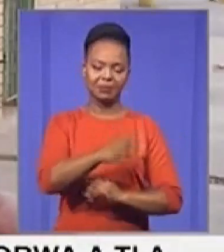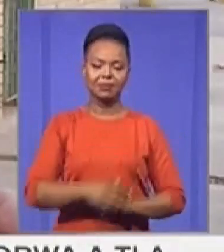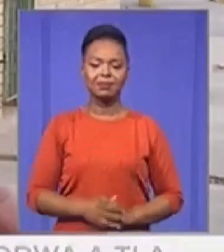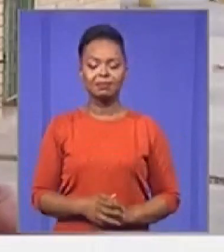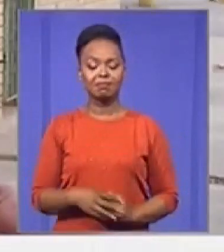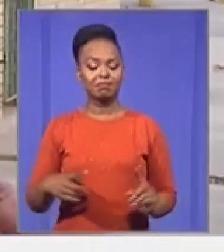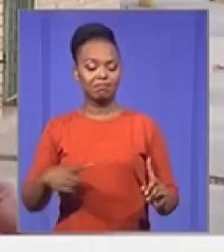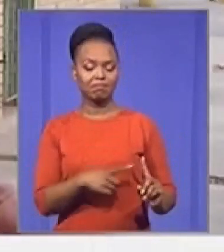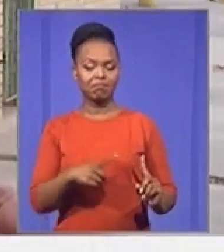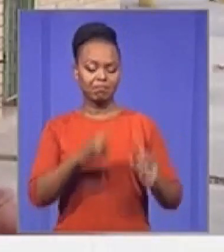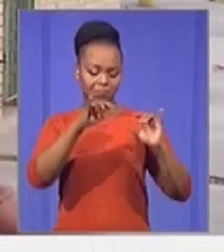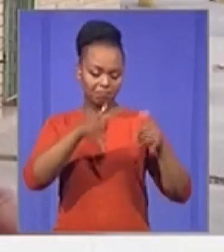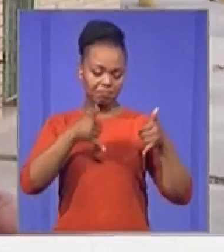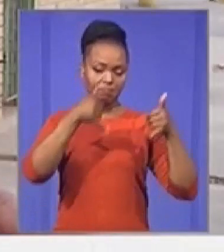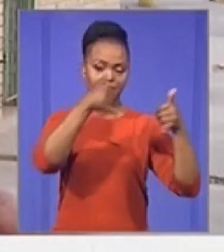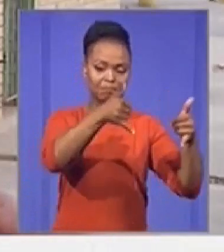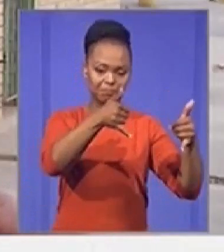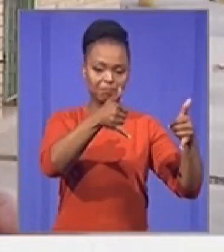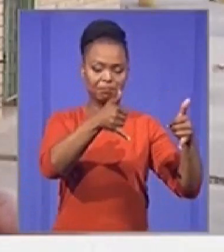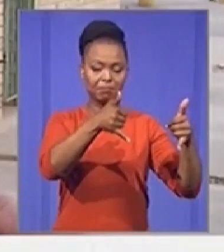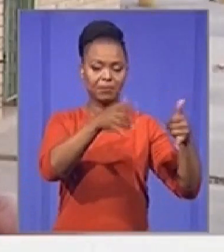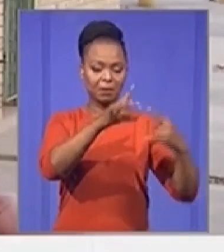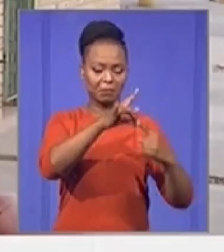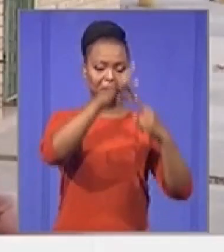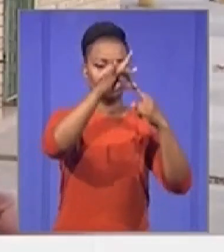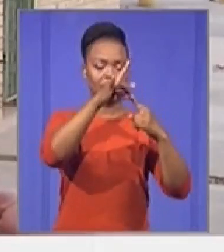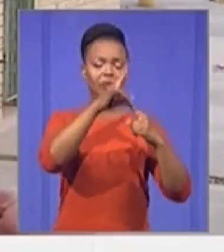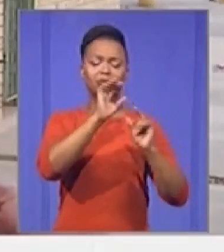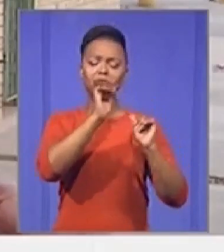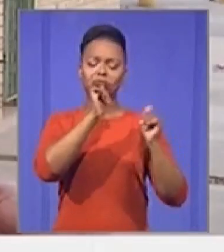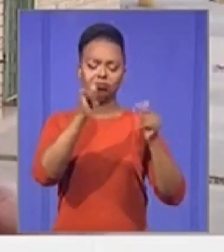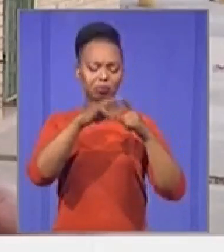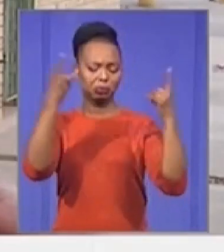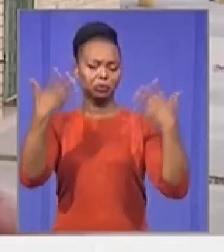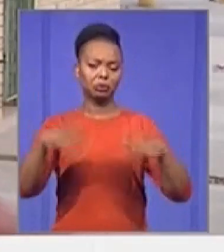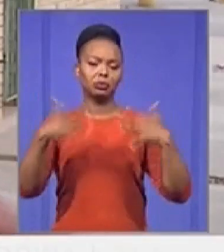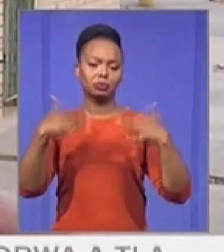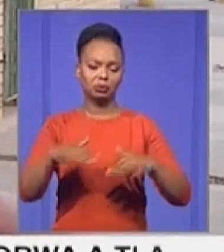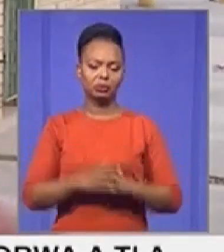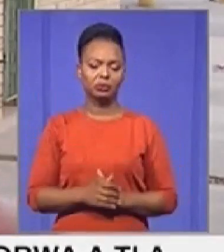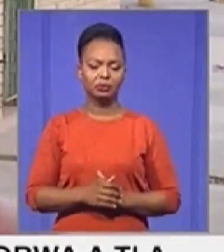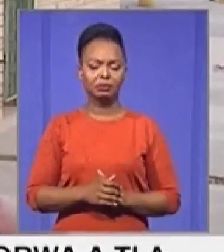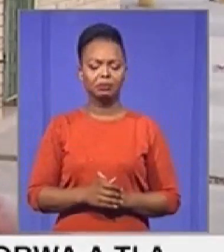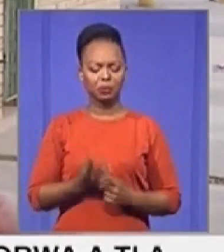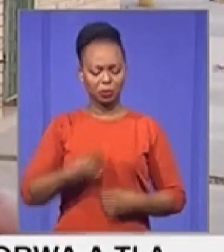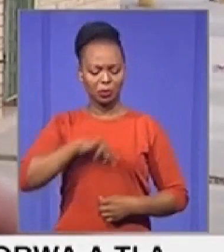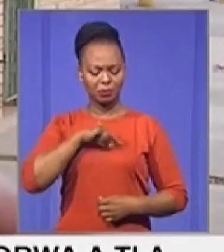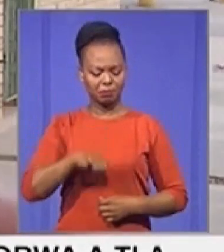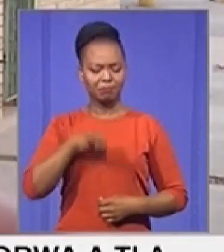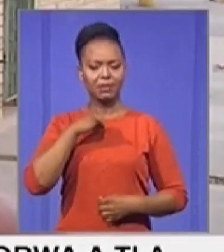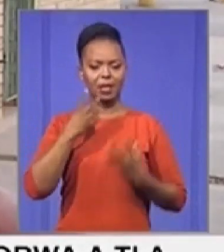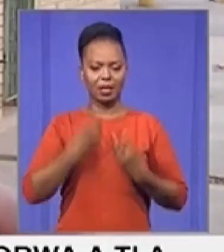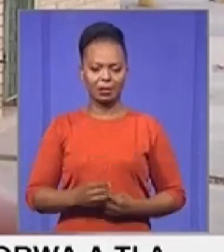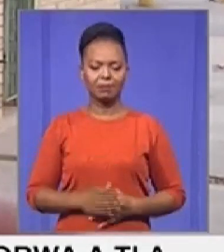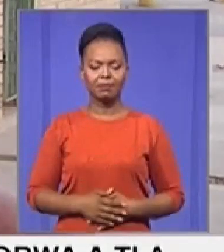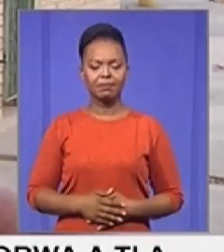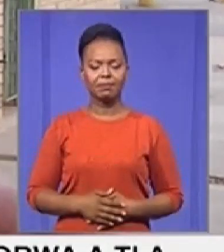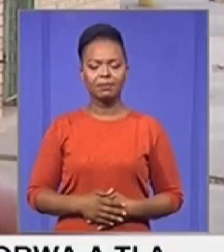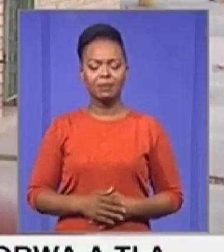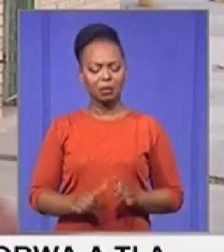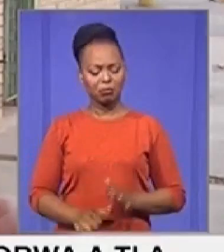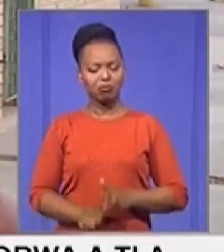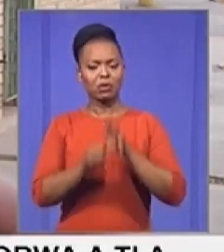to get that accolade is huge and it's gratifying to all of us. You know, it's so important